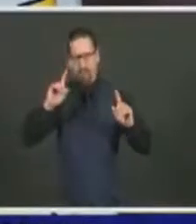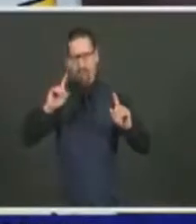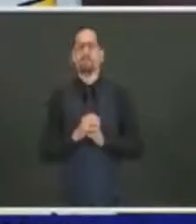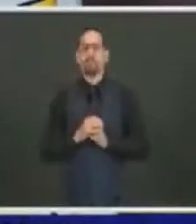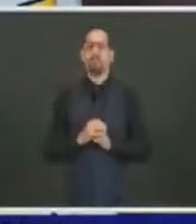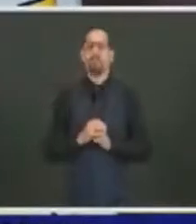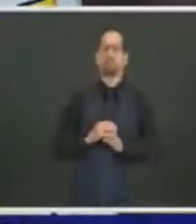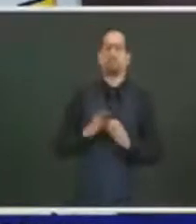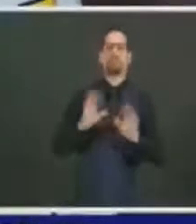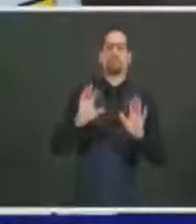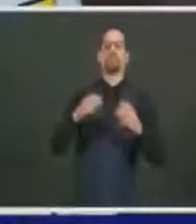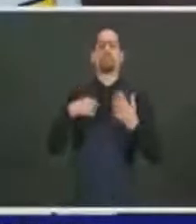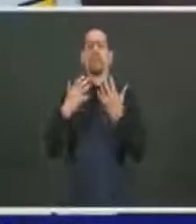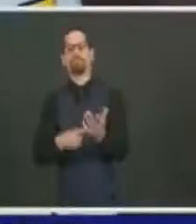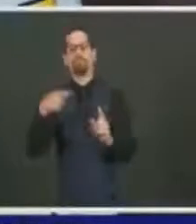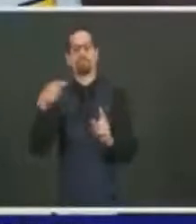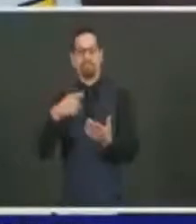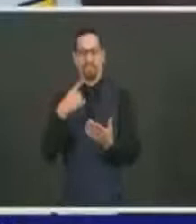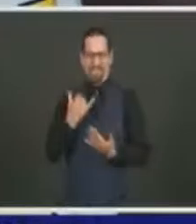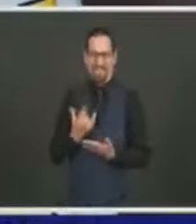is